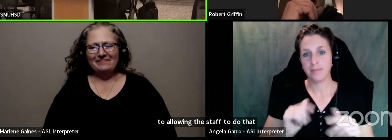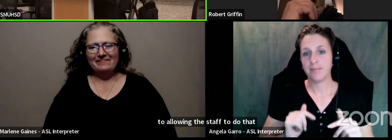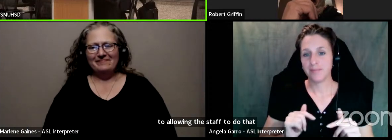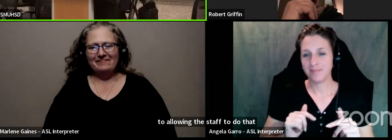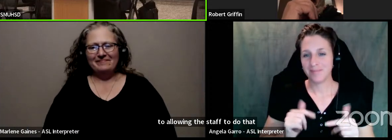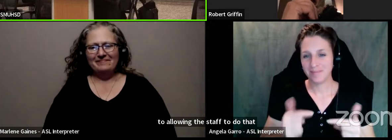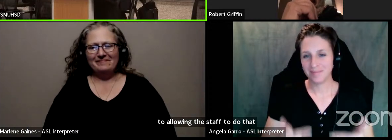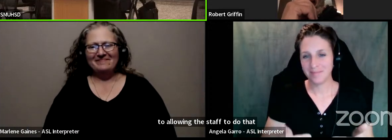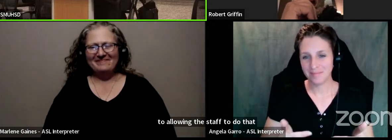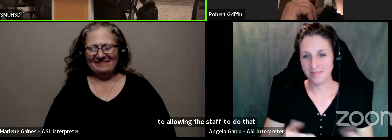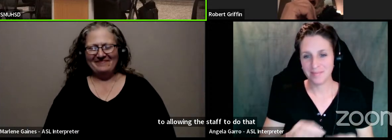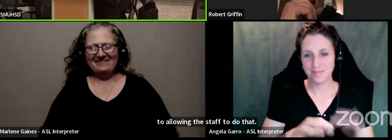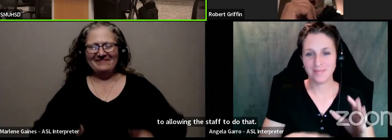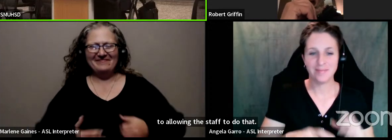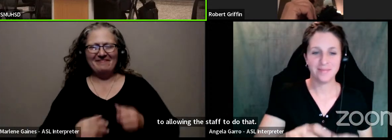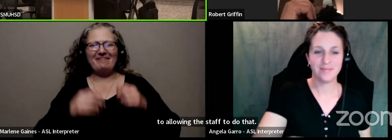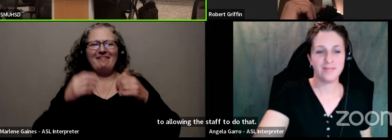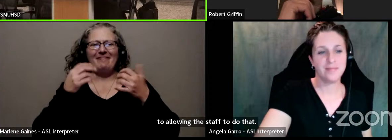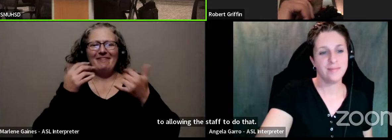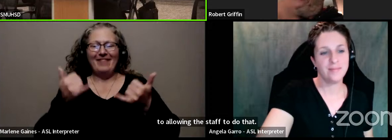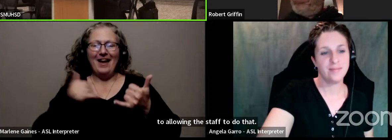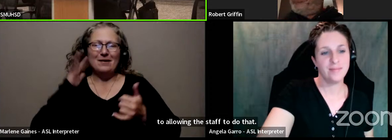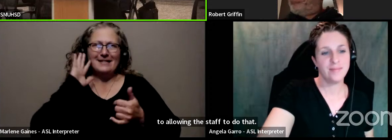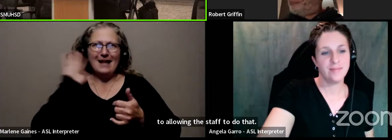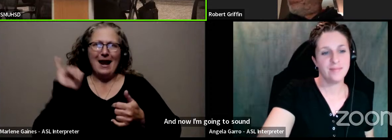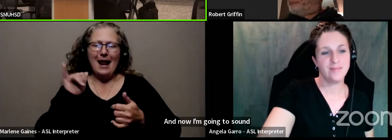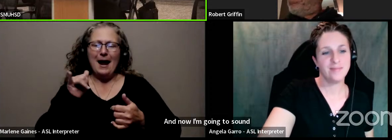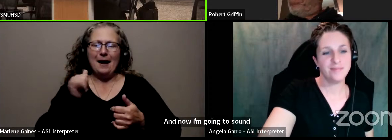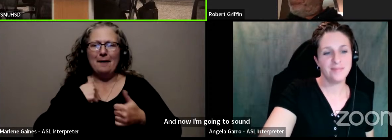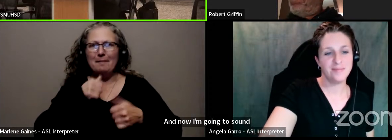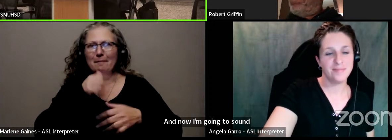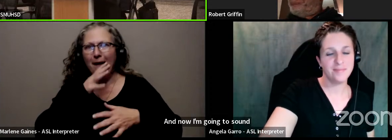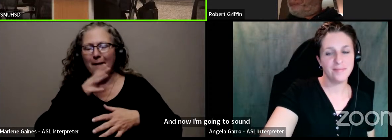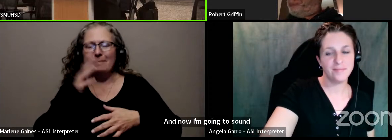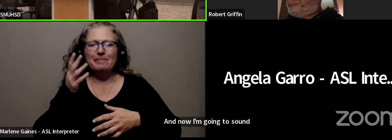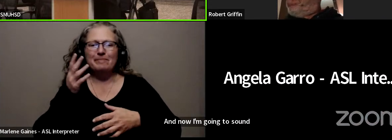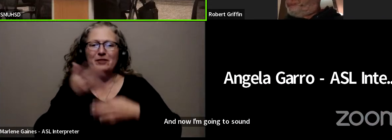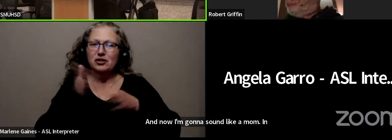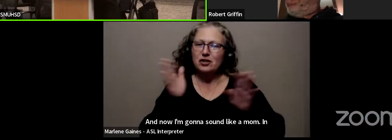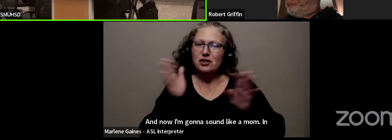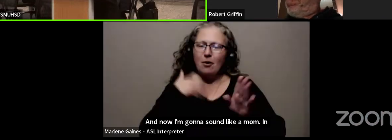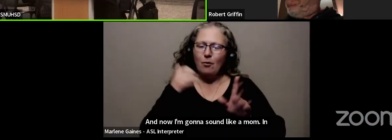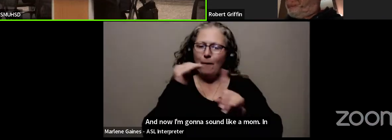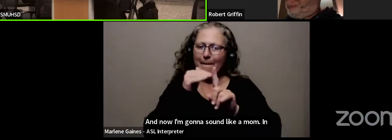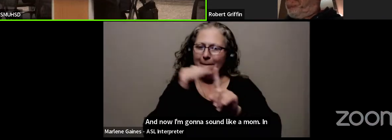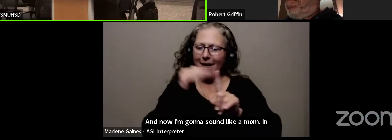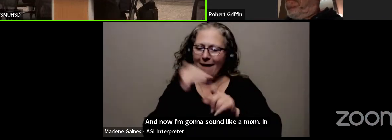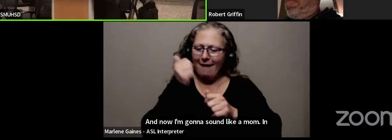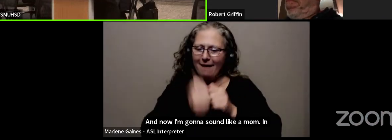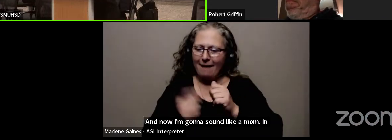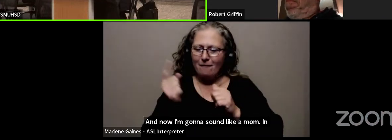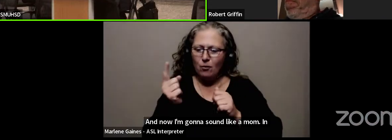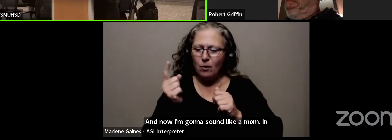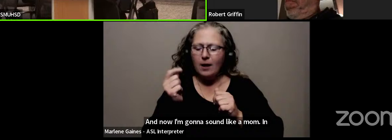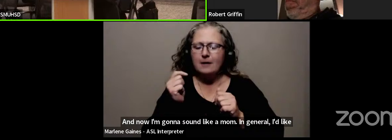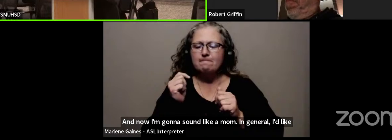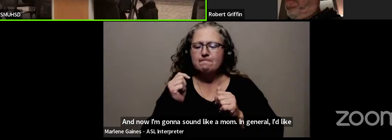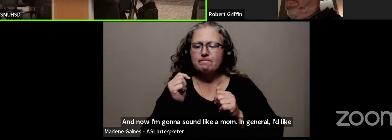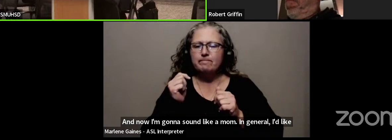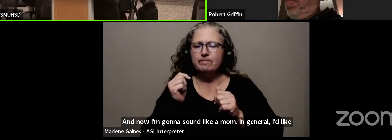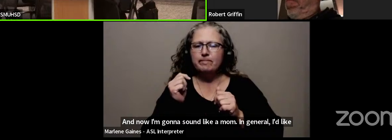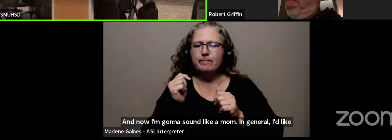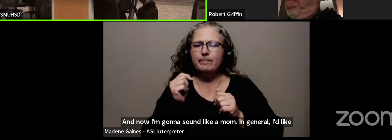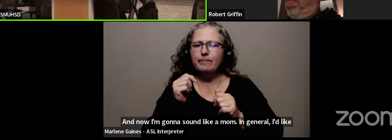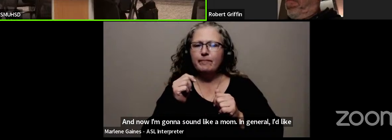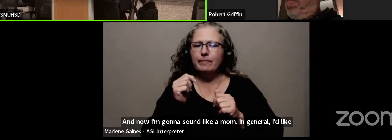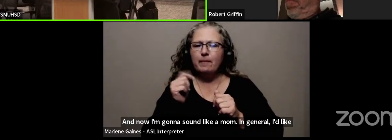And now I'm going to sound like a mom. In general, I'd like to remind everyone that they do